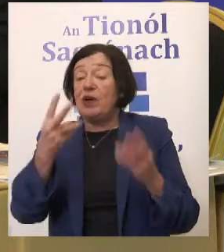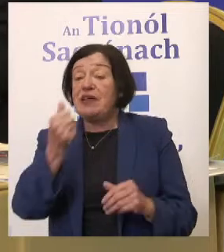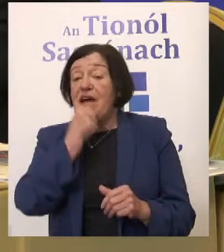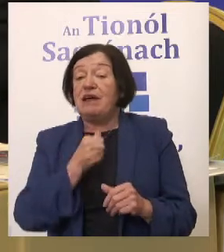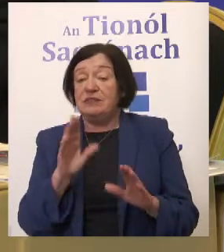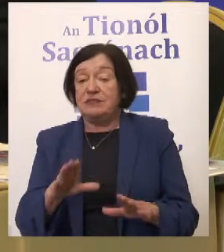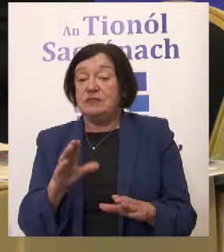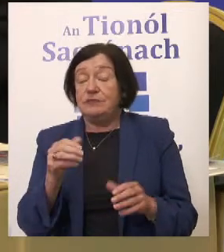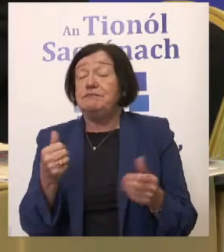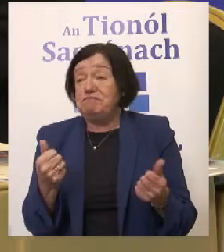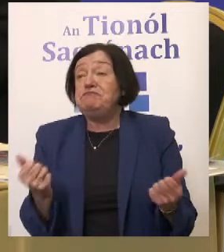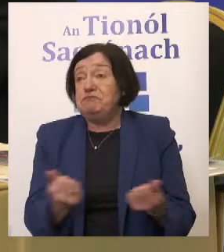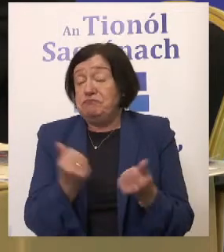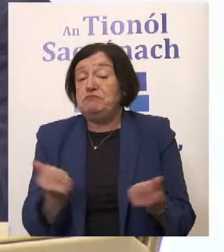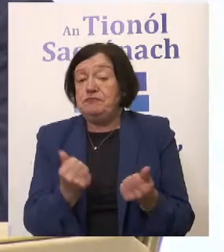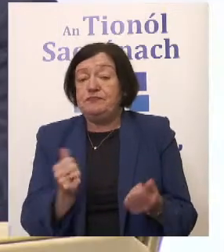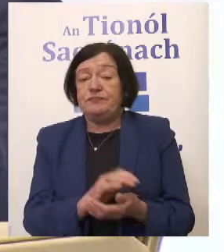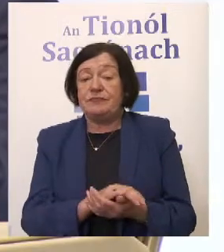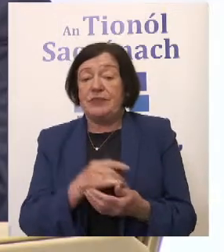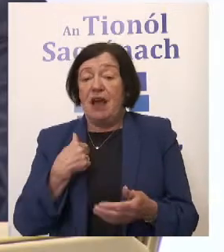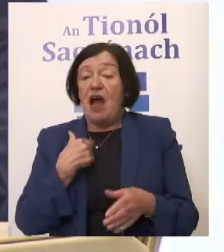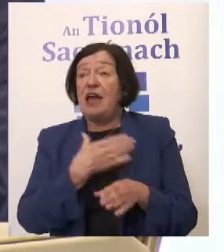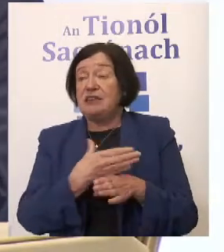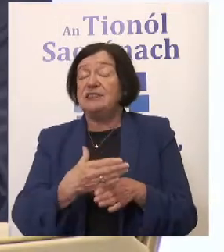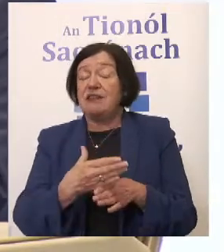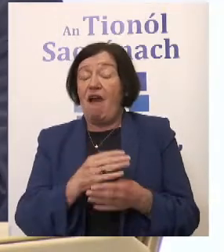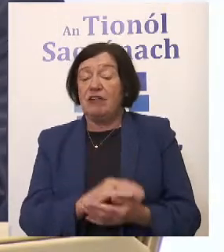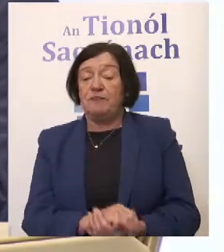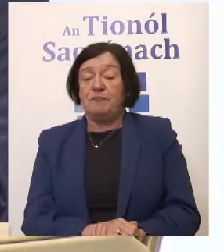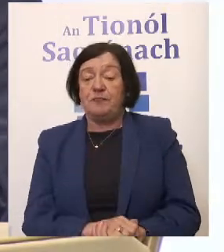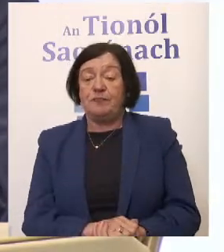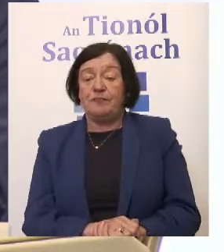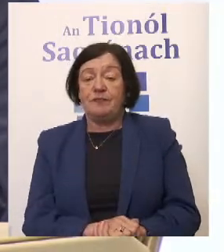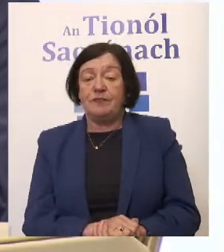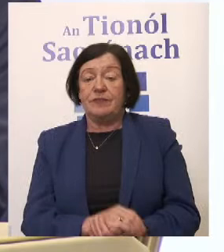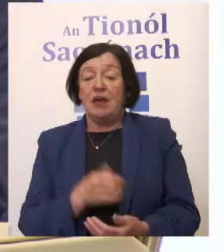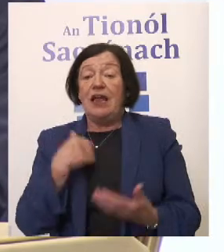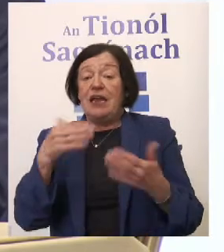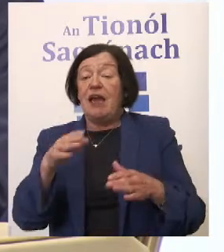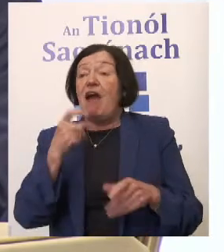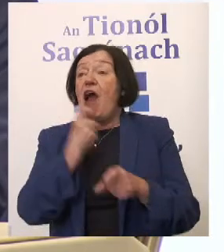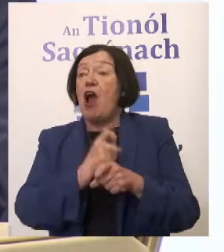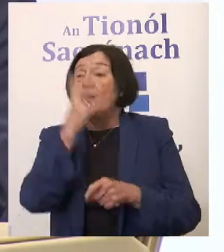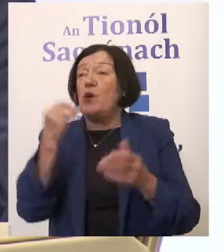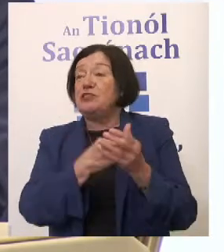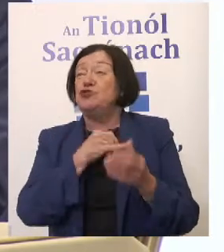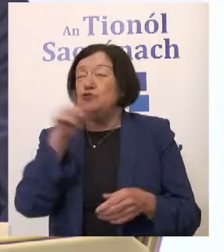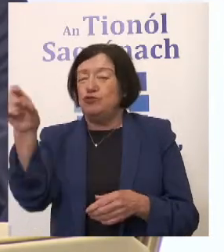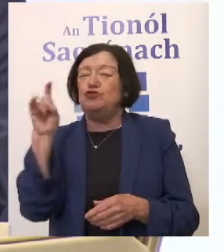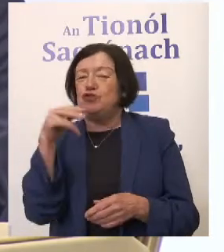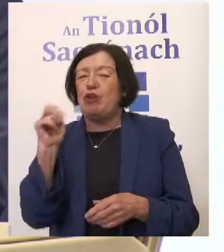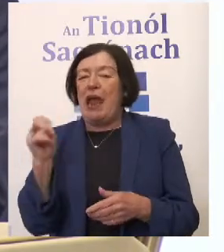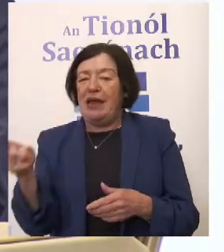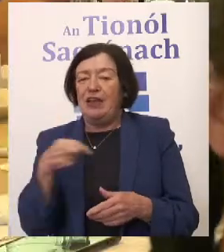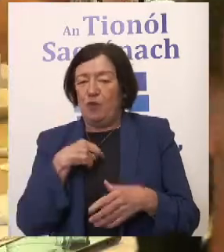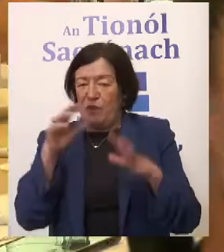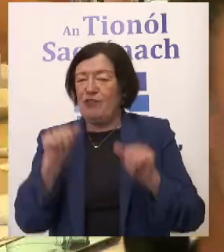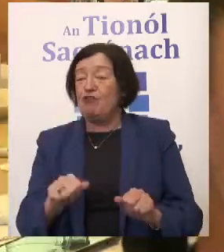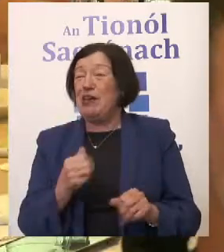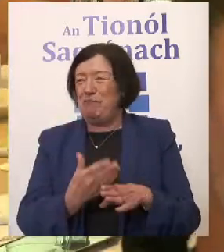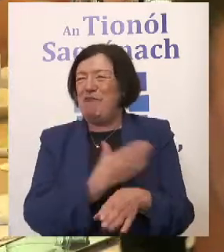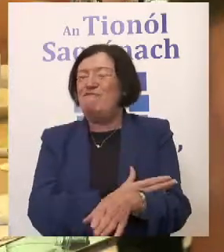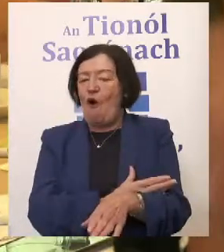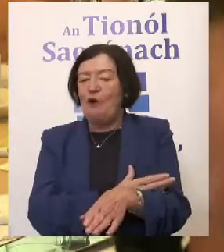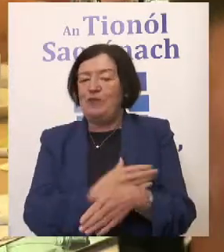questions, that's also appropriate. Okay, I can start with that. I'm going to leave all the hard questions to Shane, obviously, because that's how we've agreed it in advance.